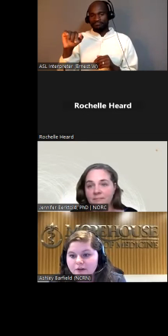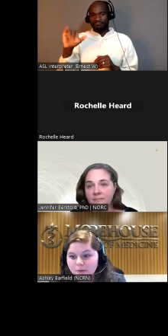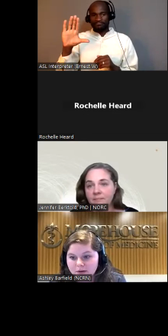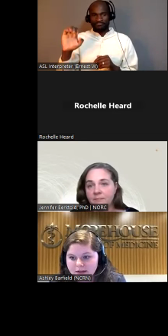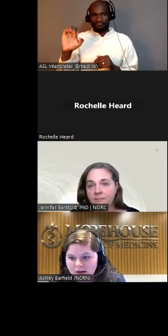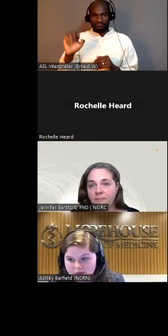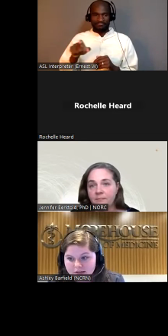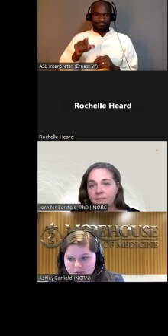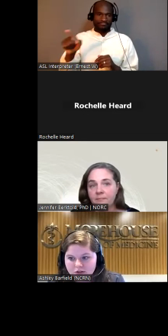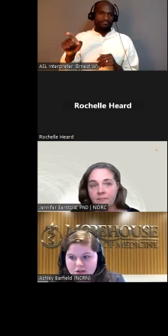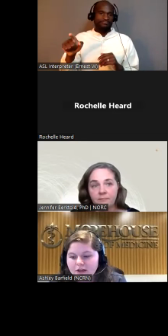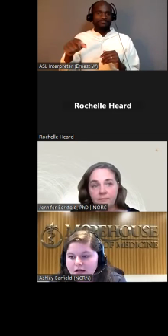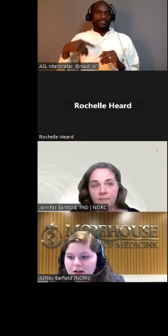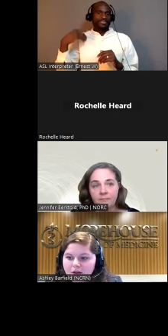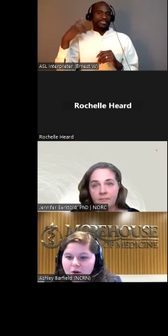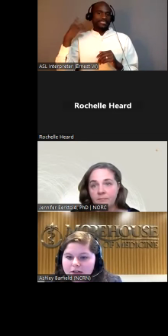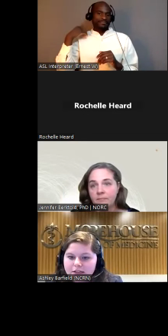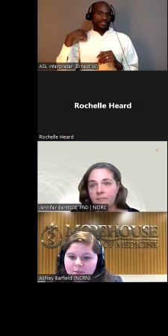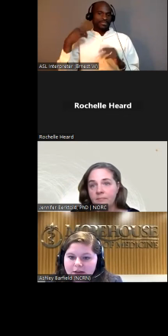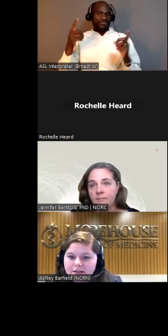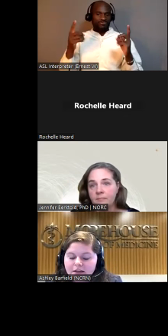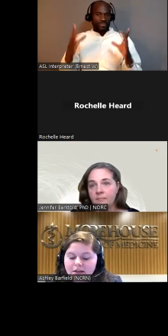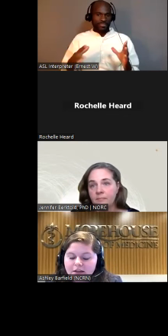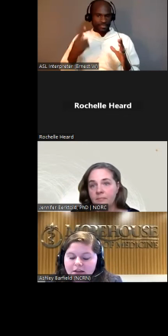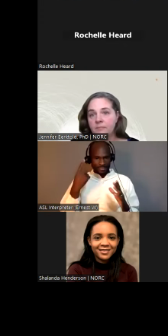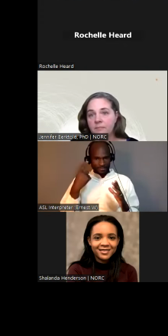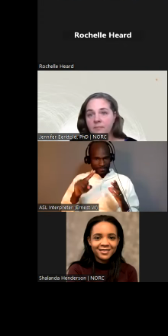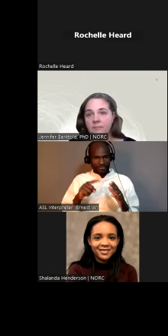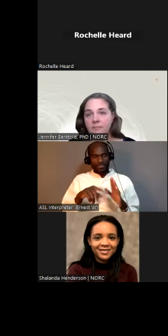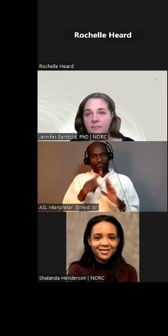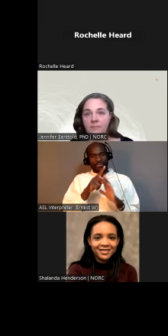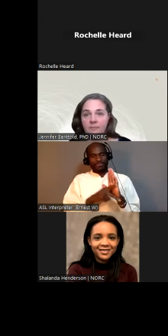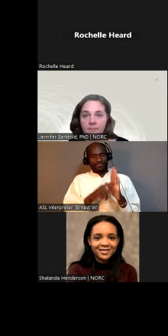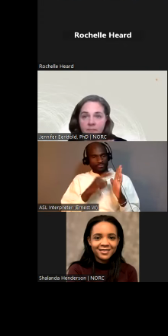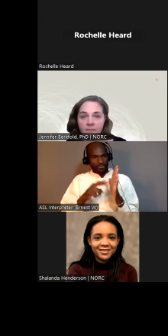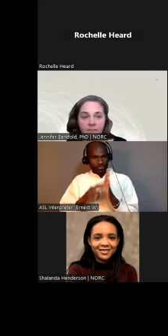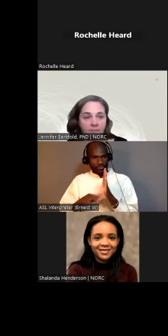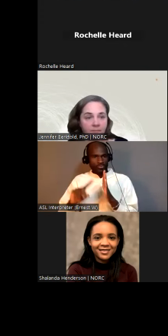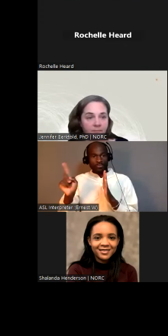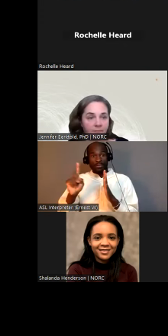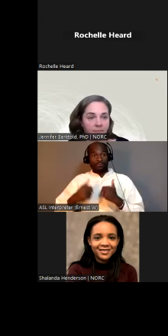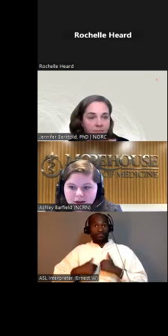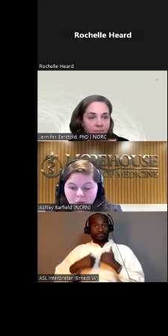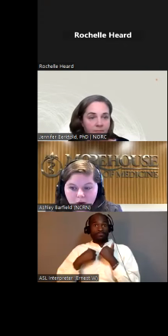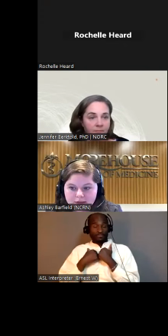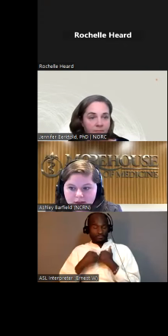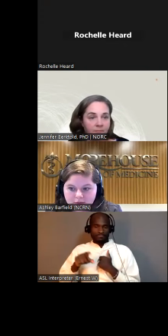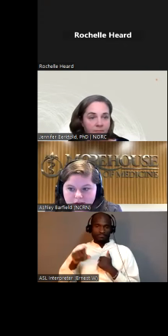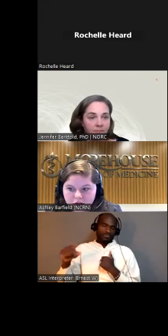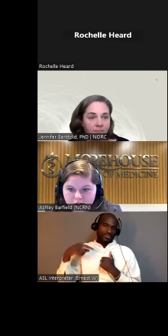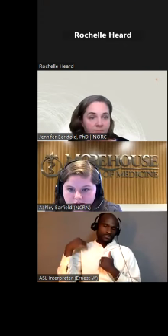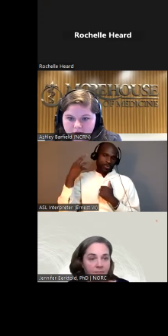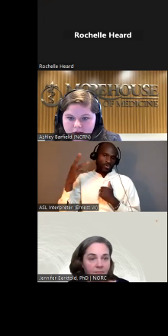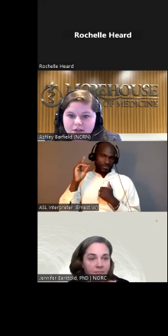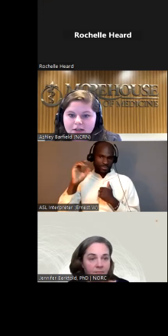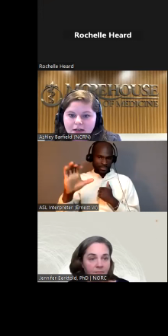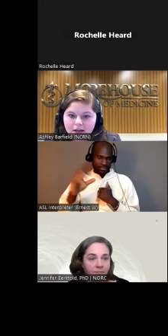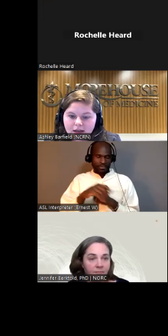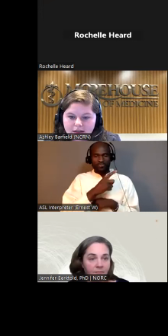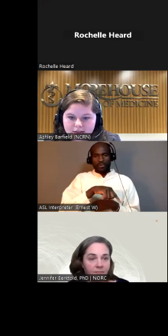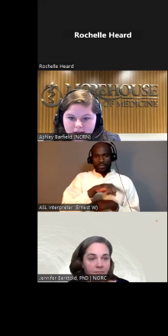of Community Health Centers. Gracie is based in Washington, D.C., where she leads quantitative and qualitative research